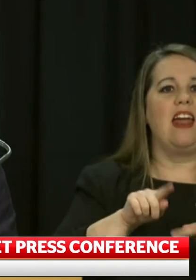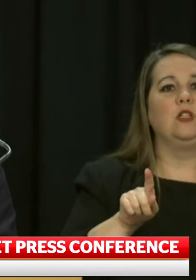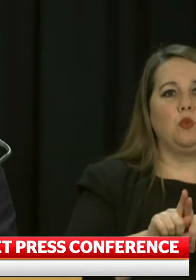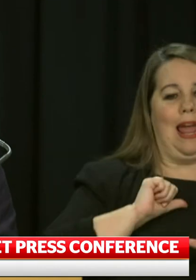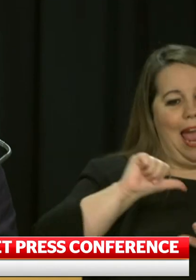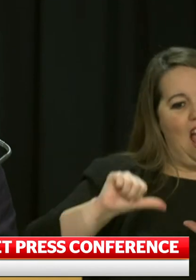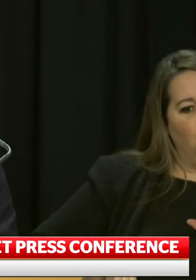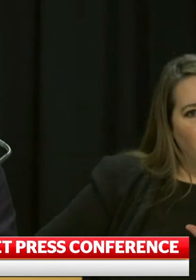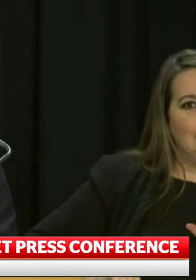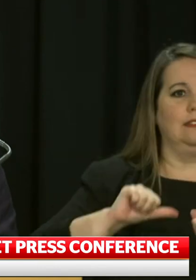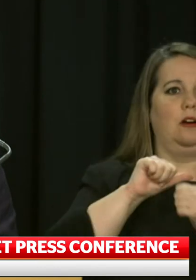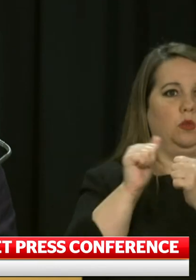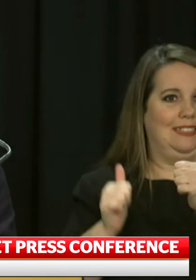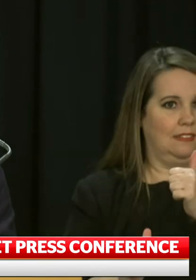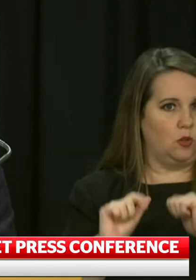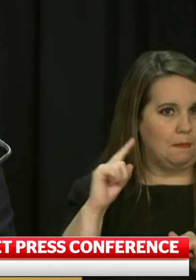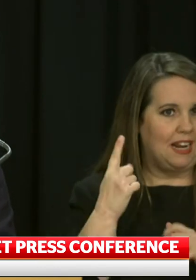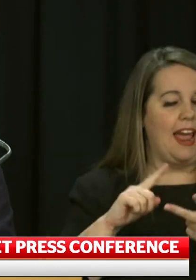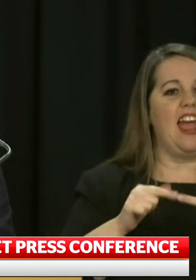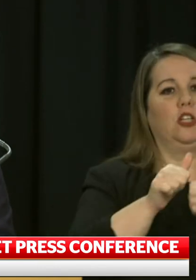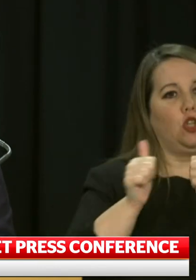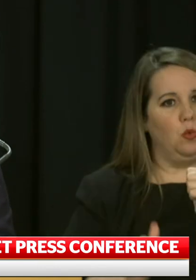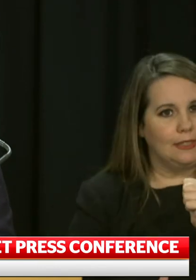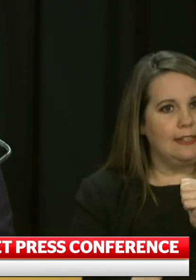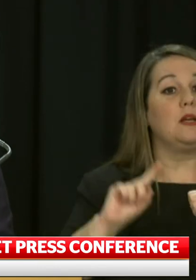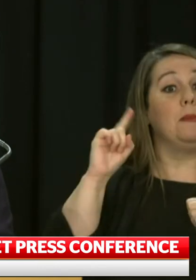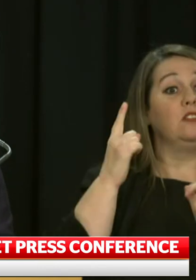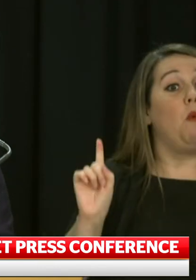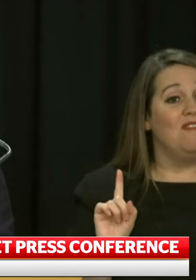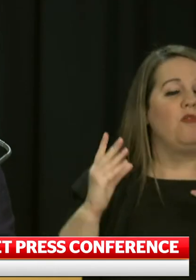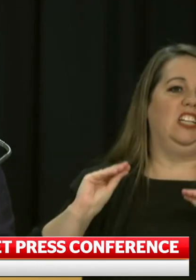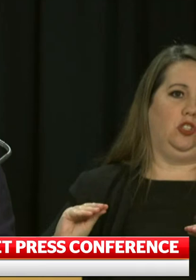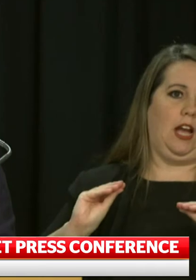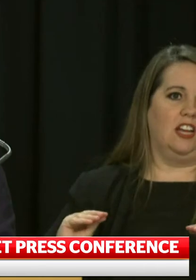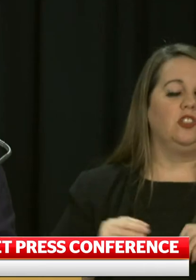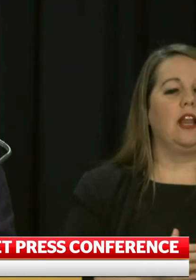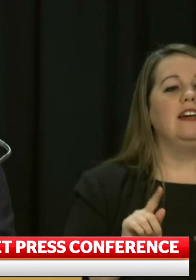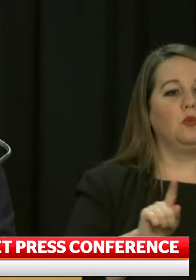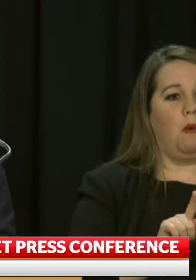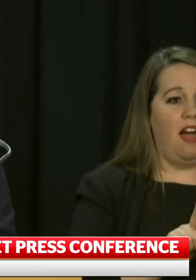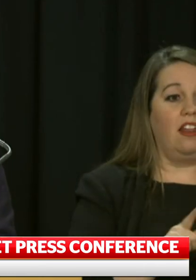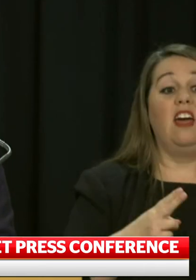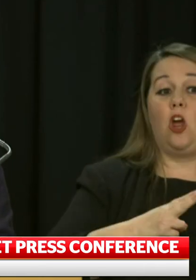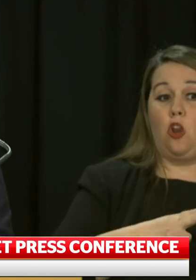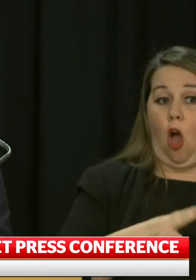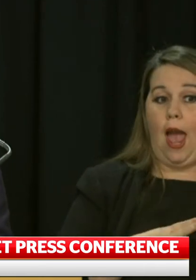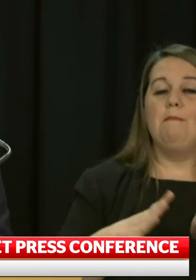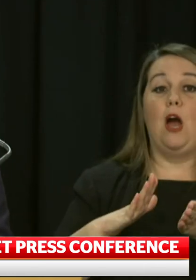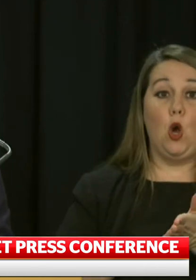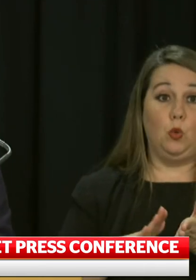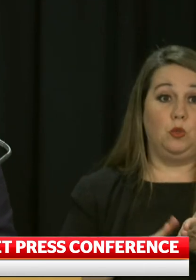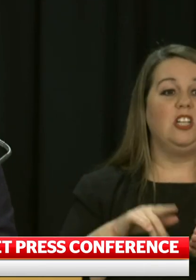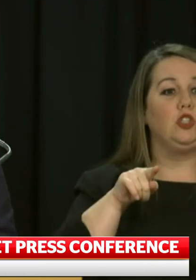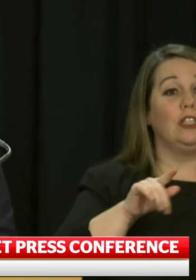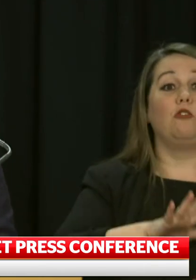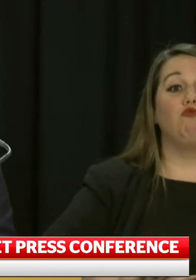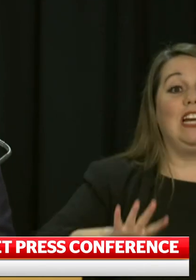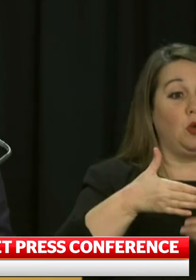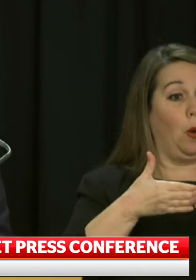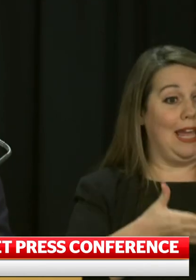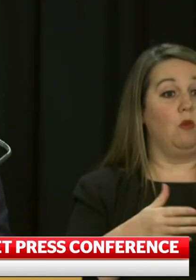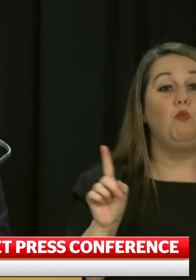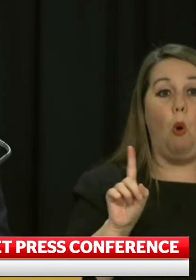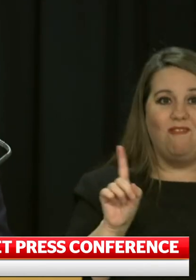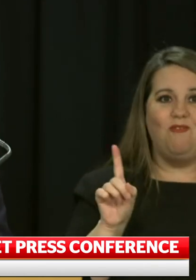Agriculture and Associate Minister of Education. And finally, at her request, Nanai Mahuta's responsibilities as a regional lead for